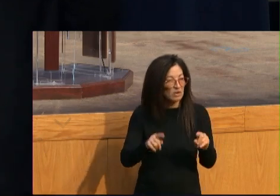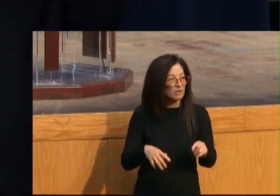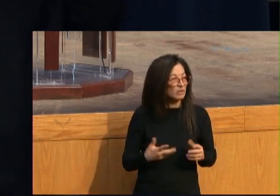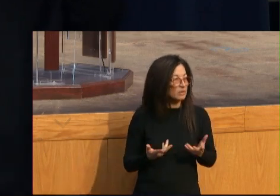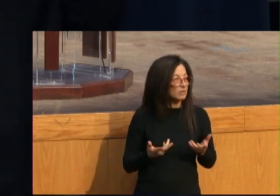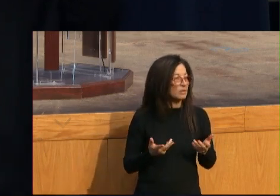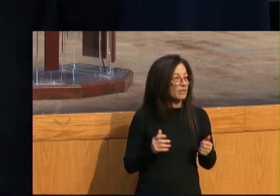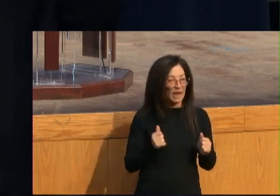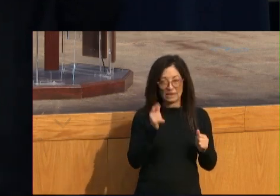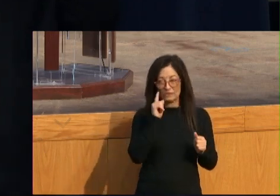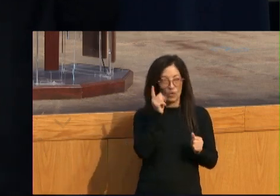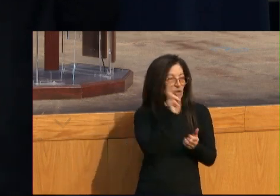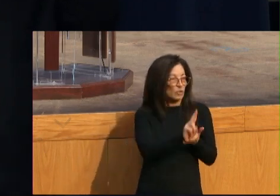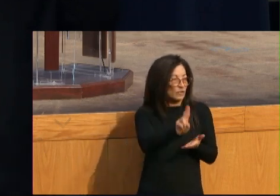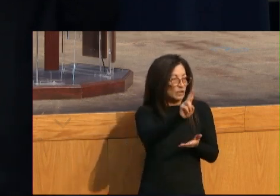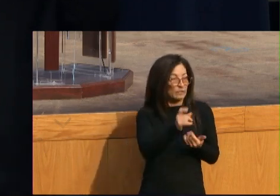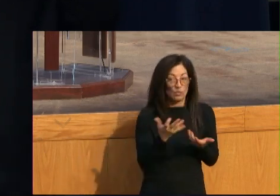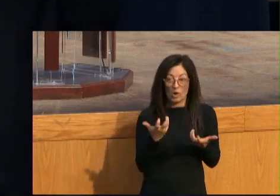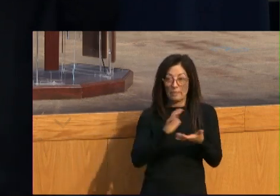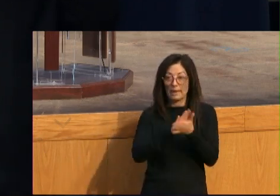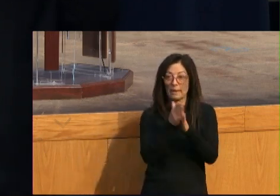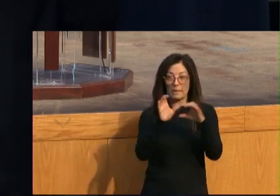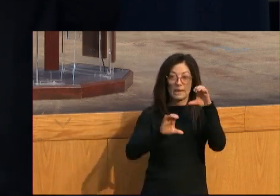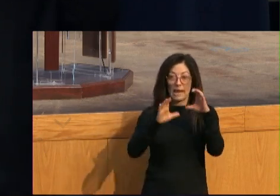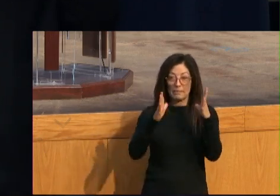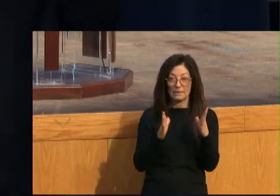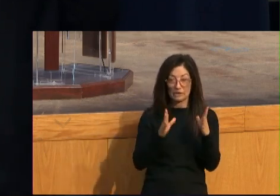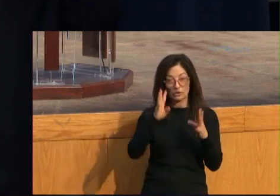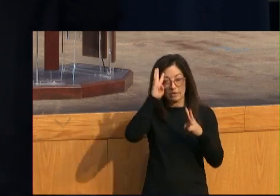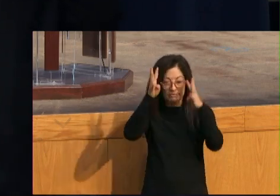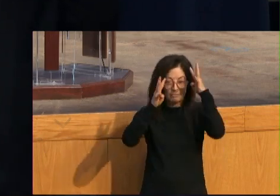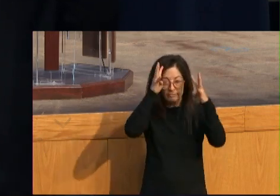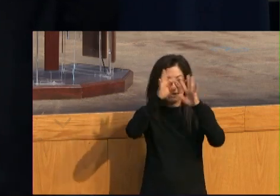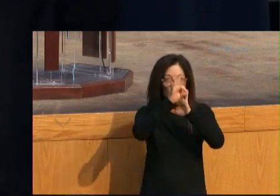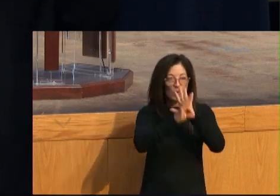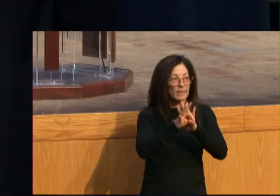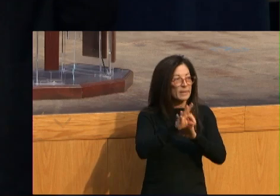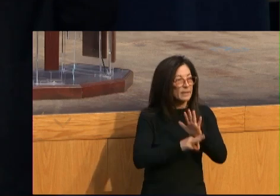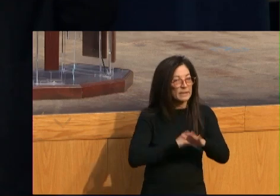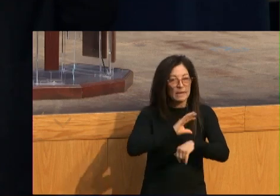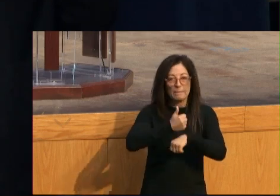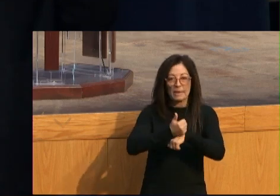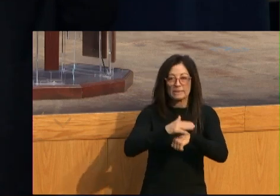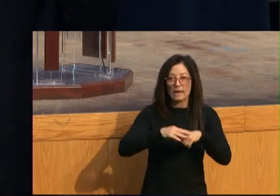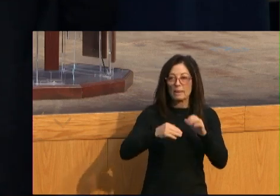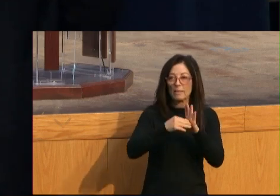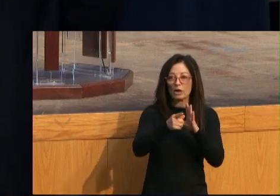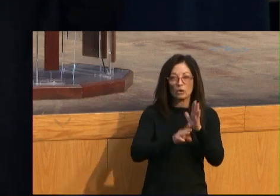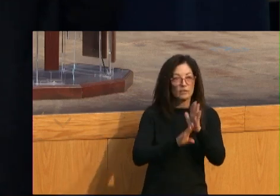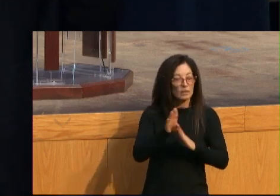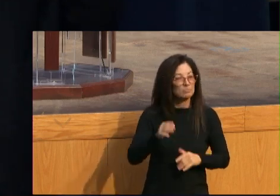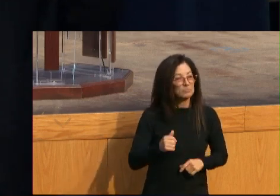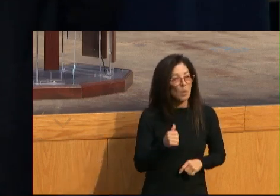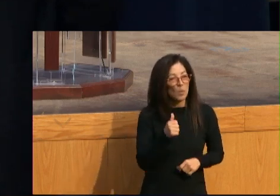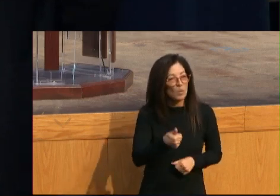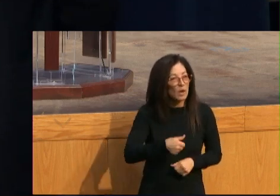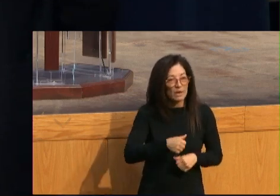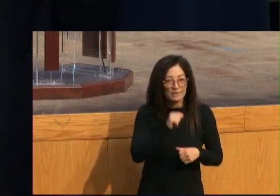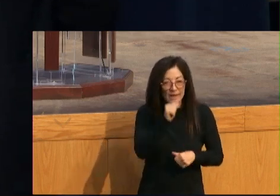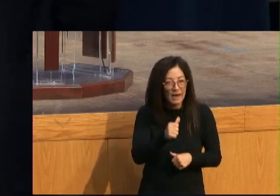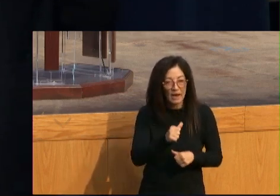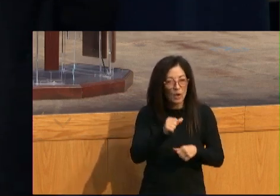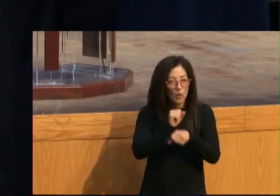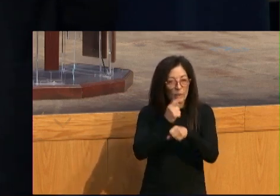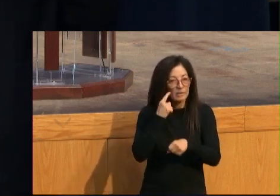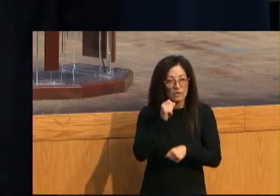applies universally. If you're going to be a chemist and you start coming up with formulas based on a model you develop, it's not going to work because you don't understand the